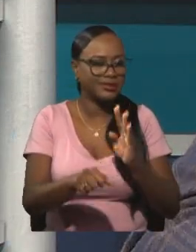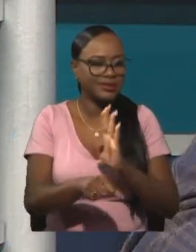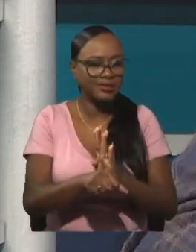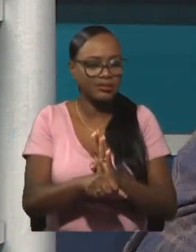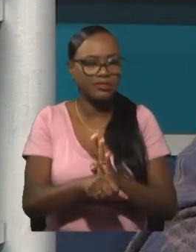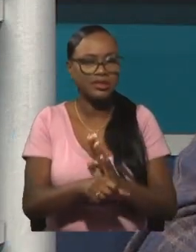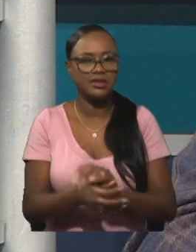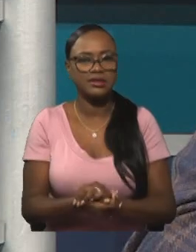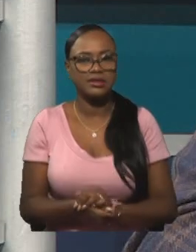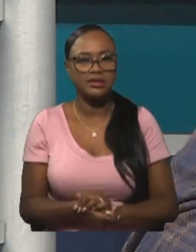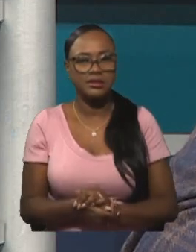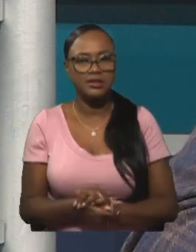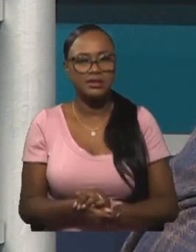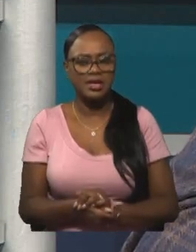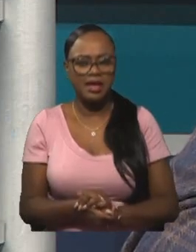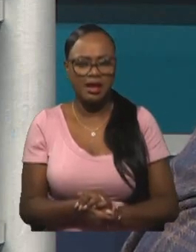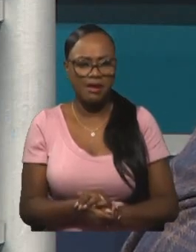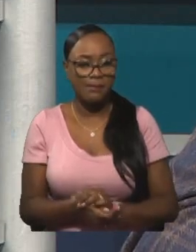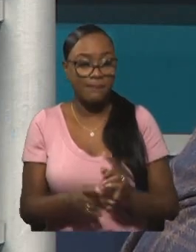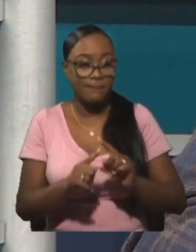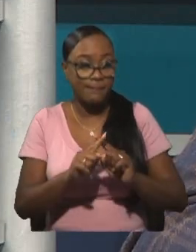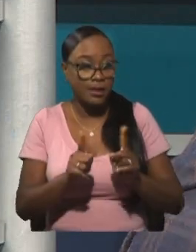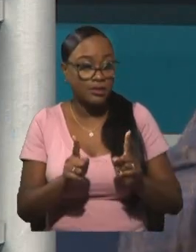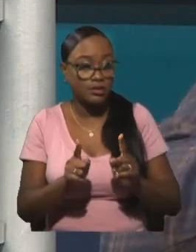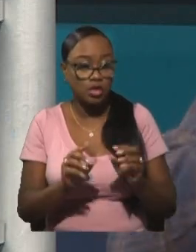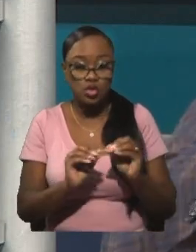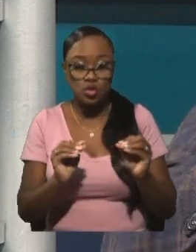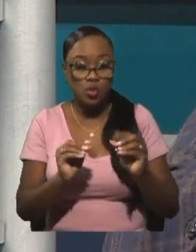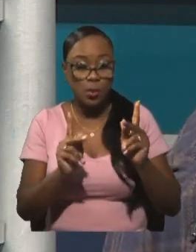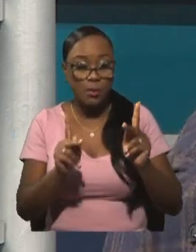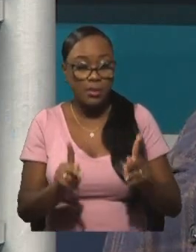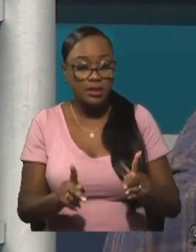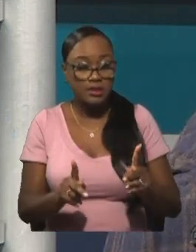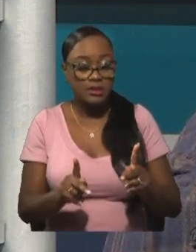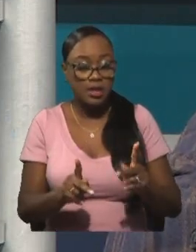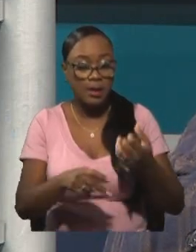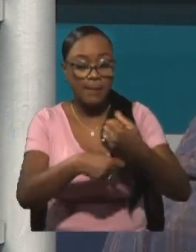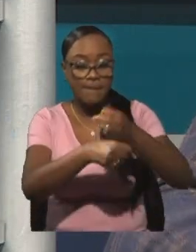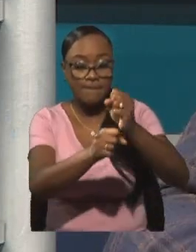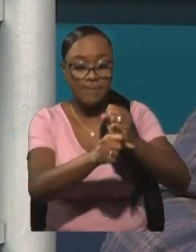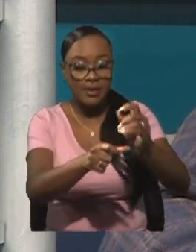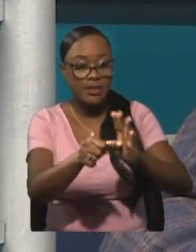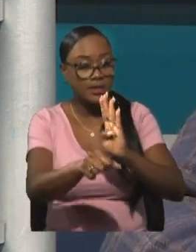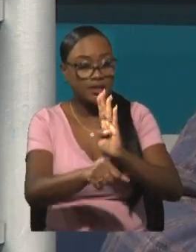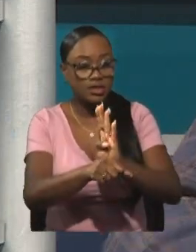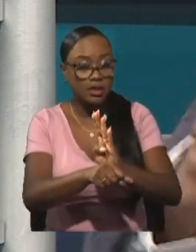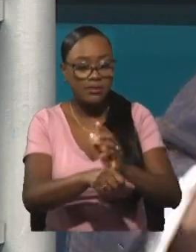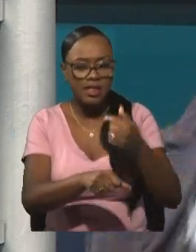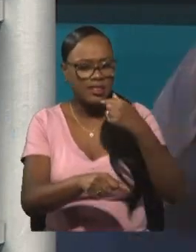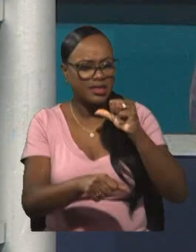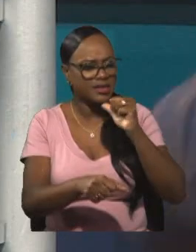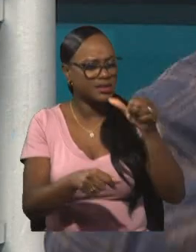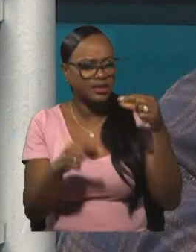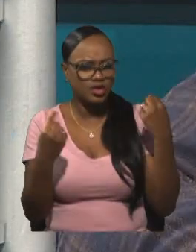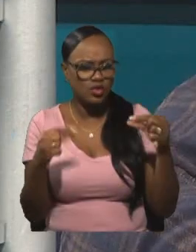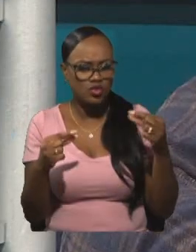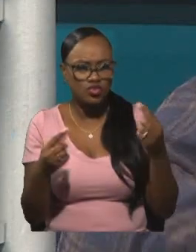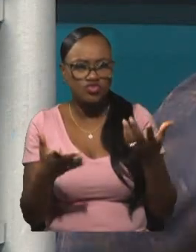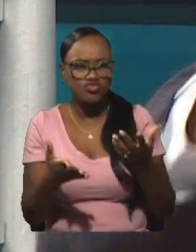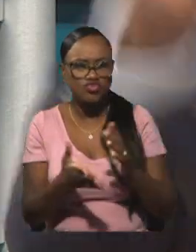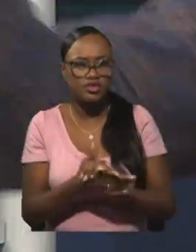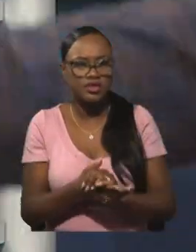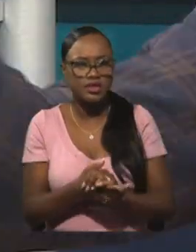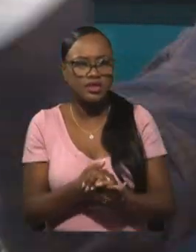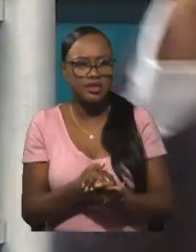know, understandably so, they're quite upset. But no one created a job. You know, this is not Walmart. In Walmart, you take one